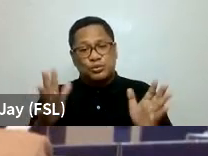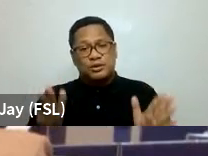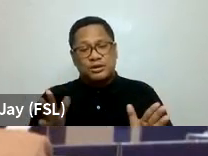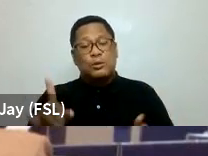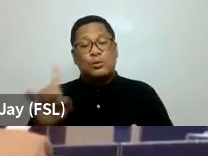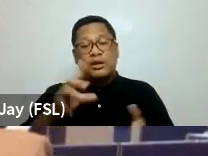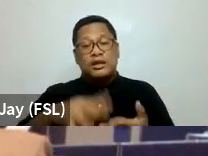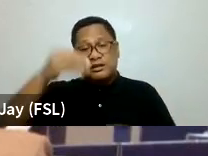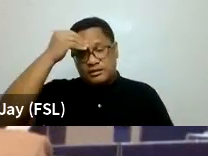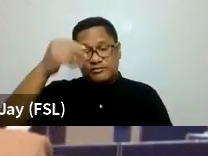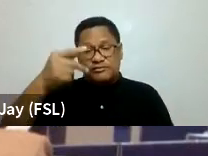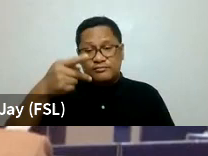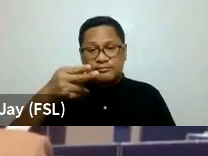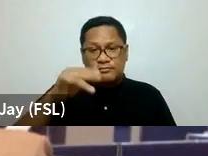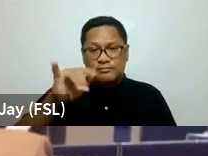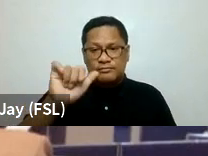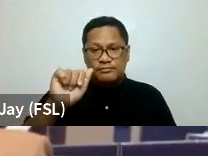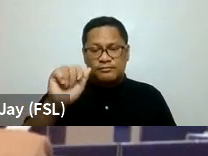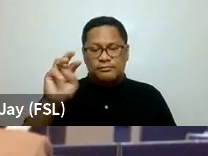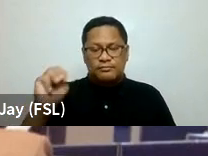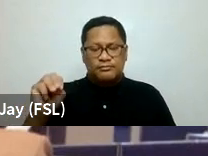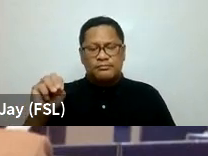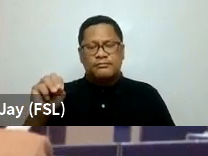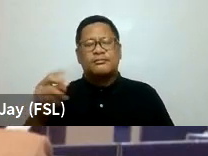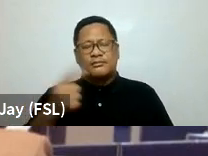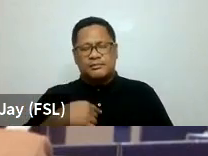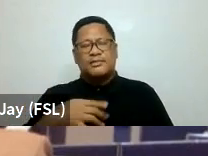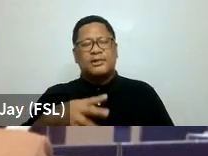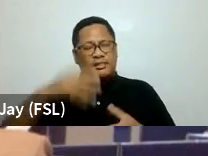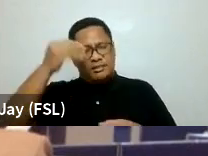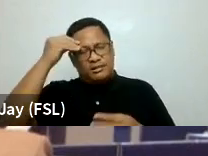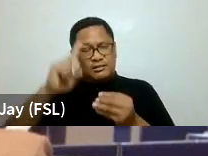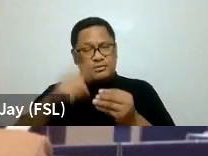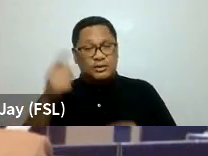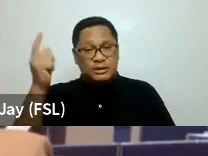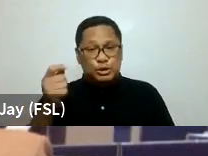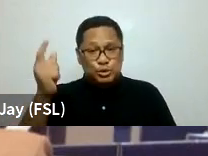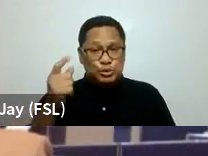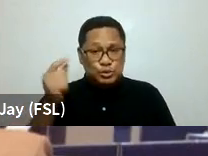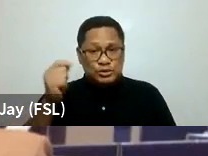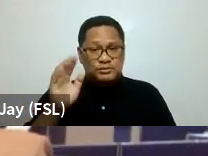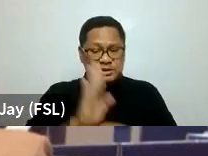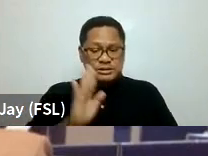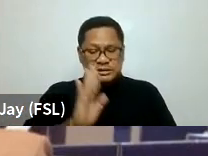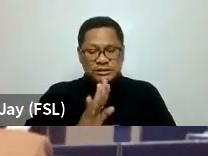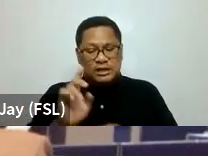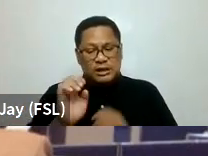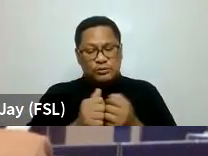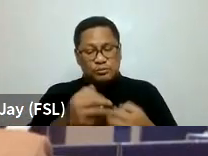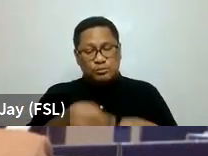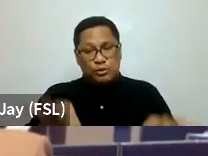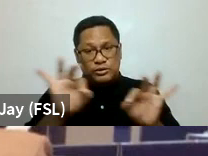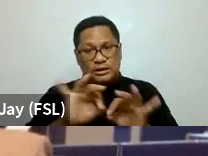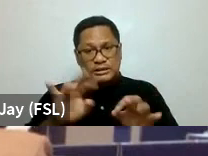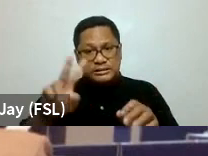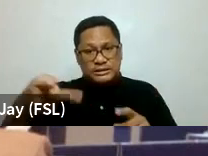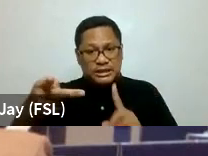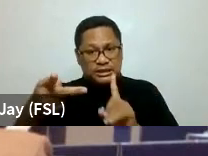Philam Life? I learned about the insurance business, how important insurance is. Number